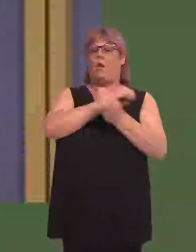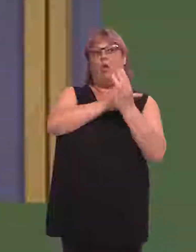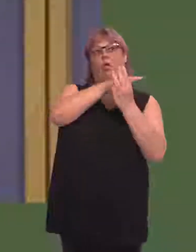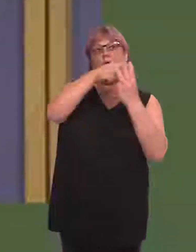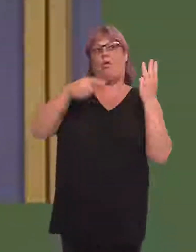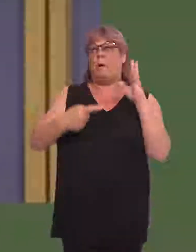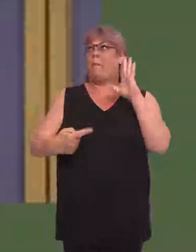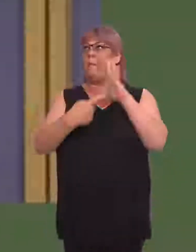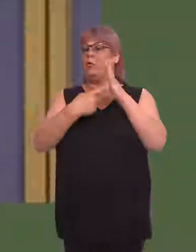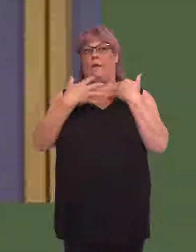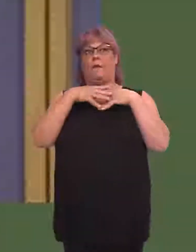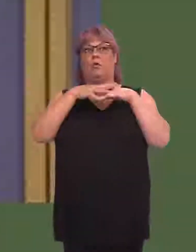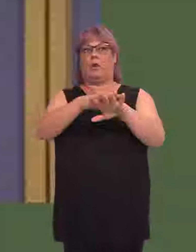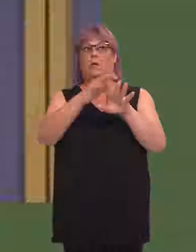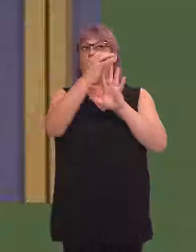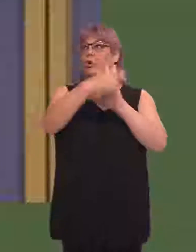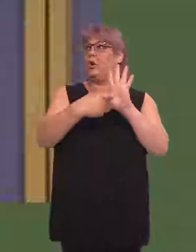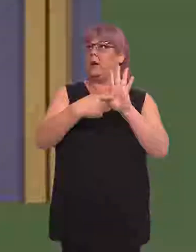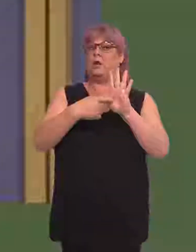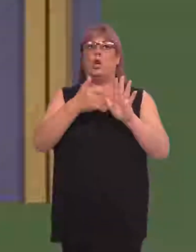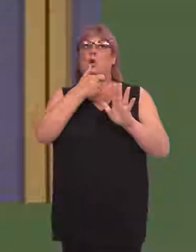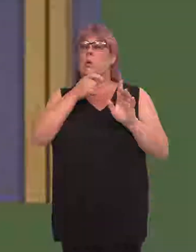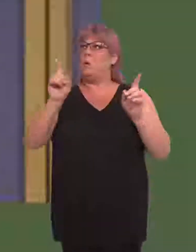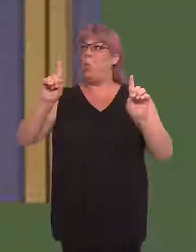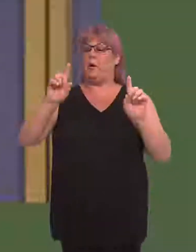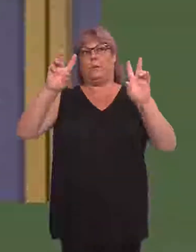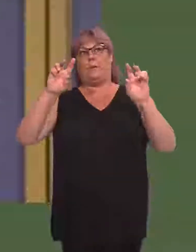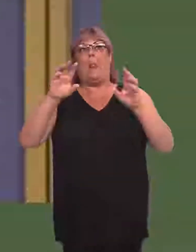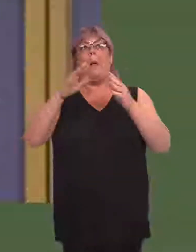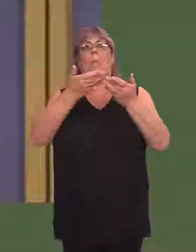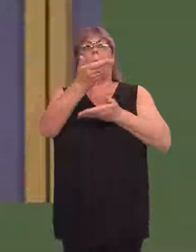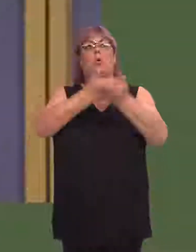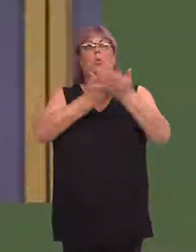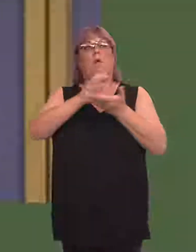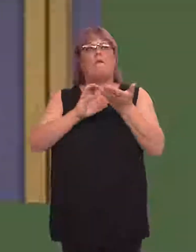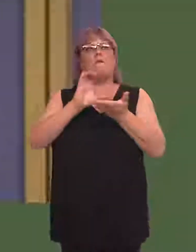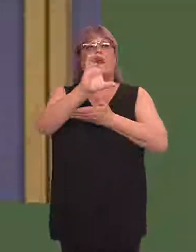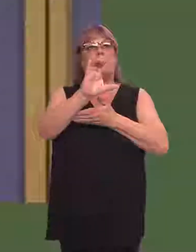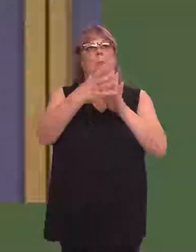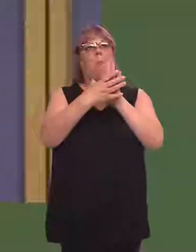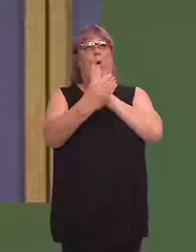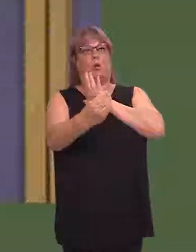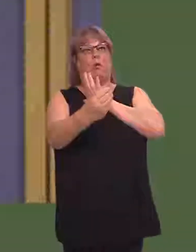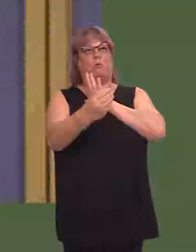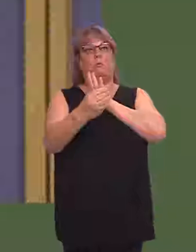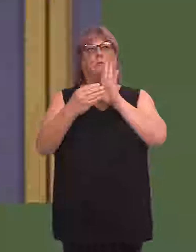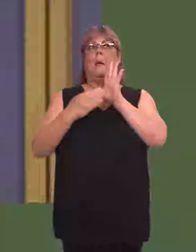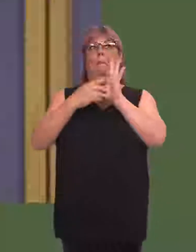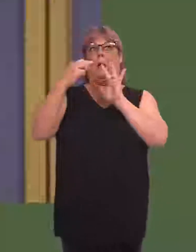undertake three major infrastructure schemes using the mutual investment model for this